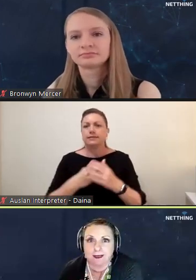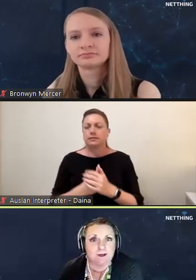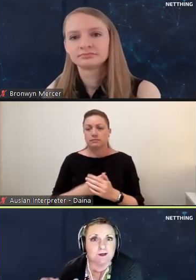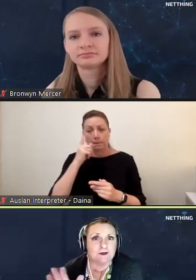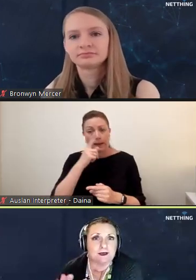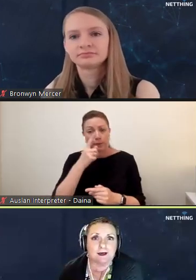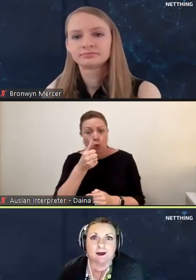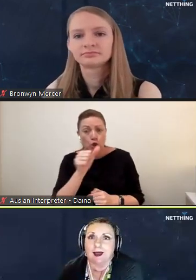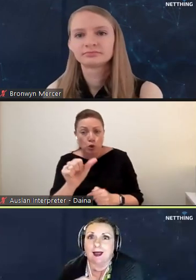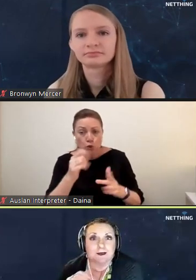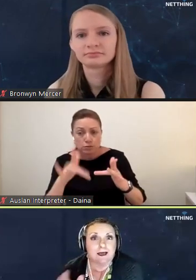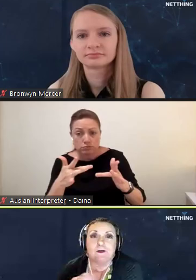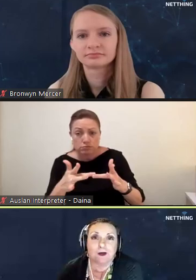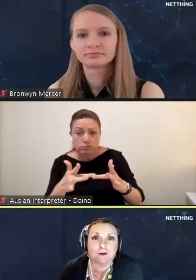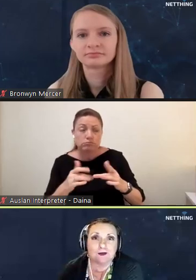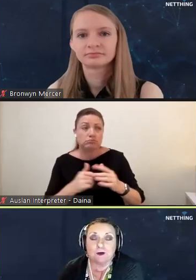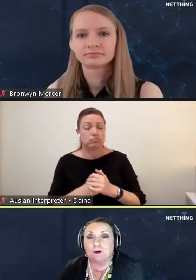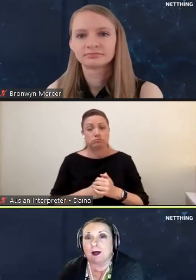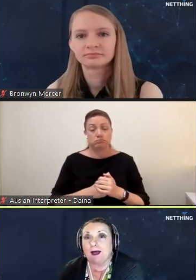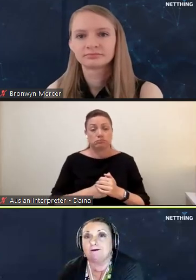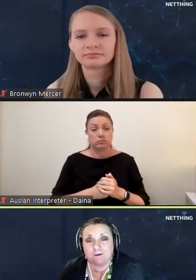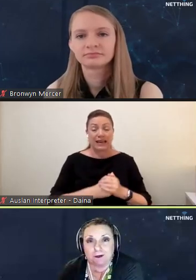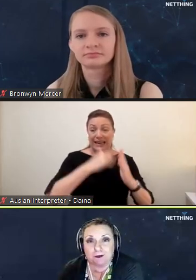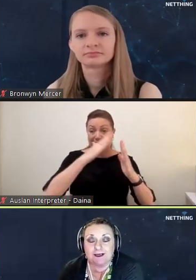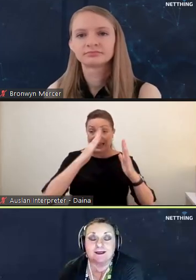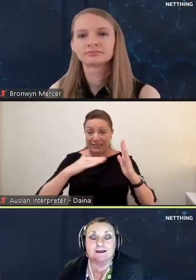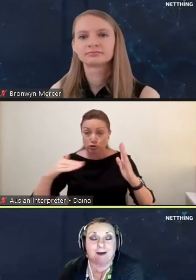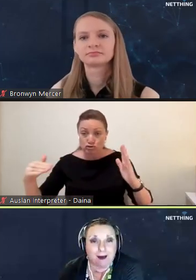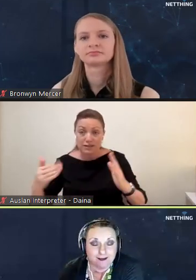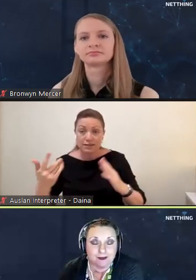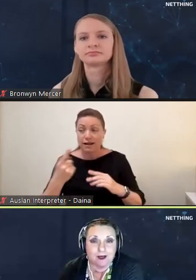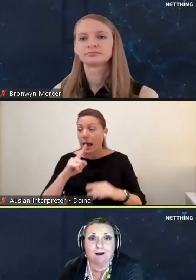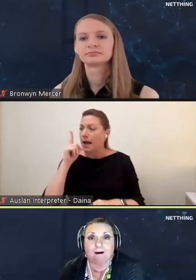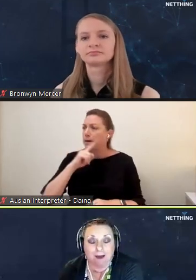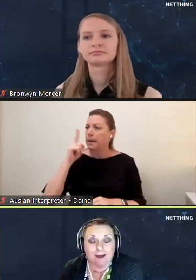users and industry, and even those who have difficulty and